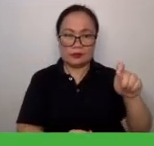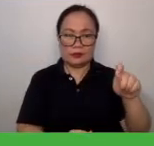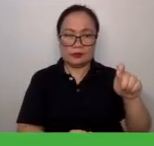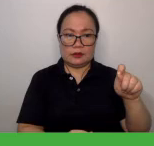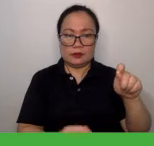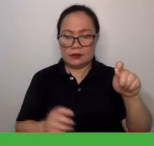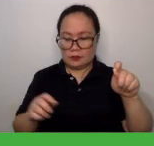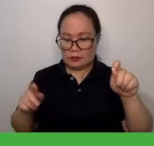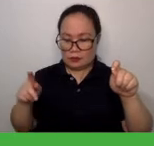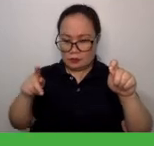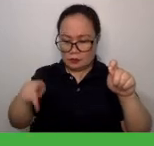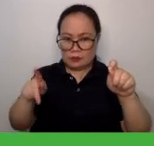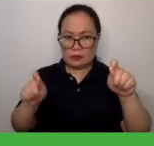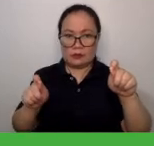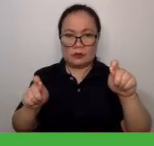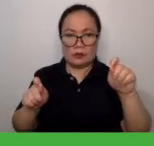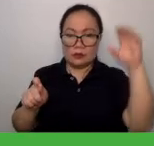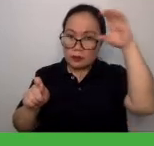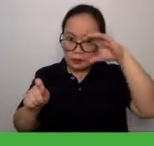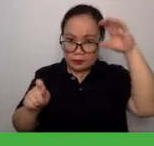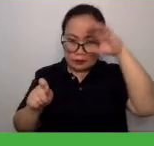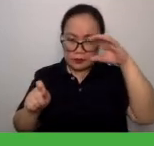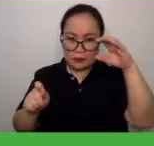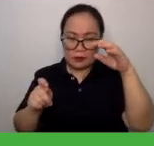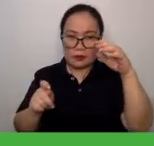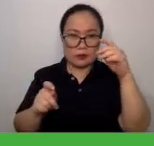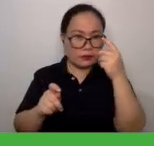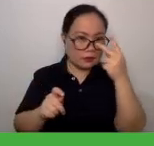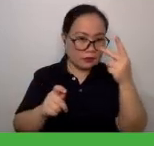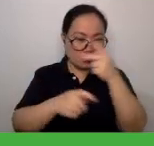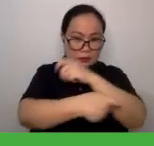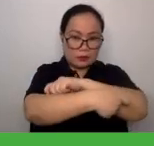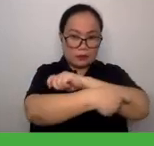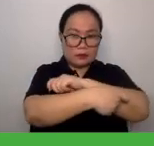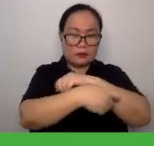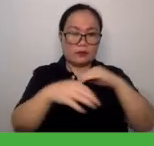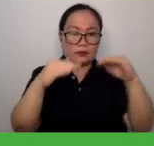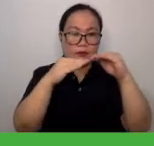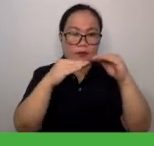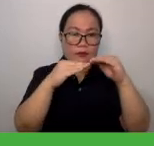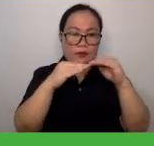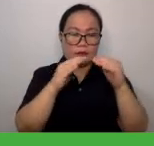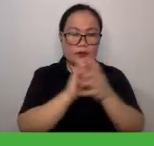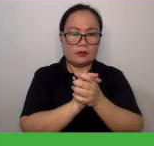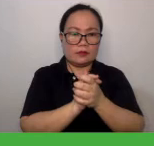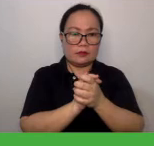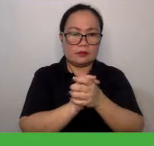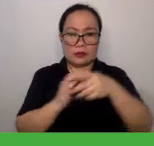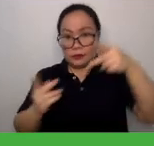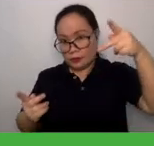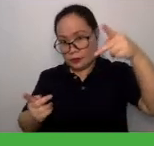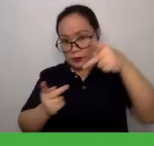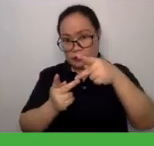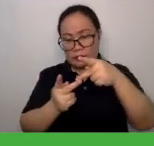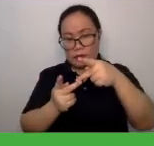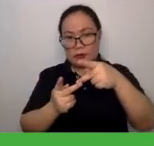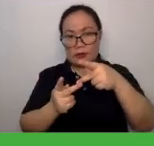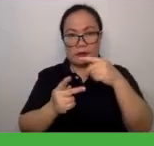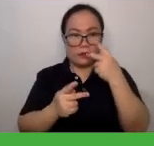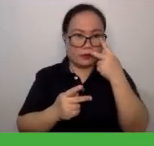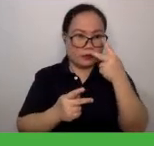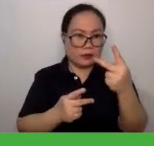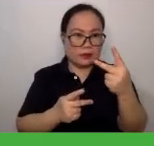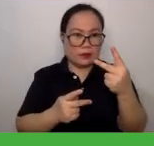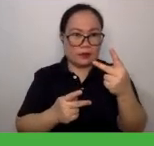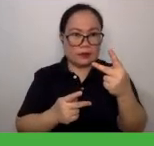ang nandito. Okay? So, hanapin mo yung table of equivalent ng pint and cup. So,